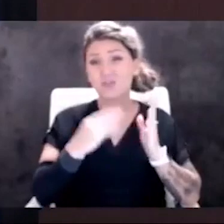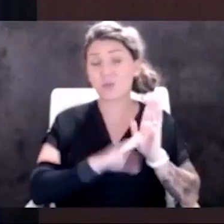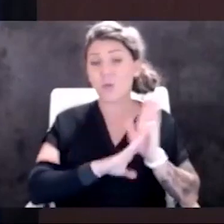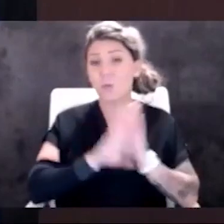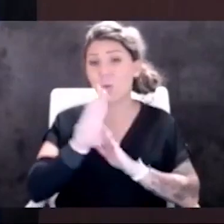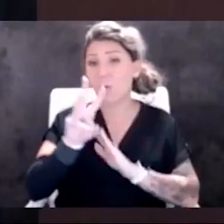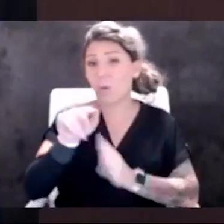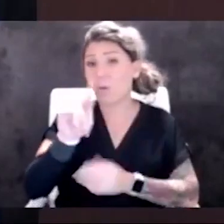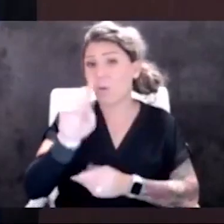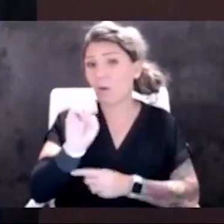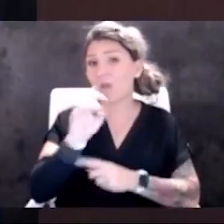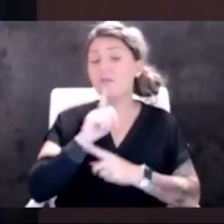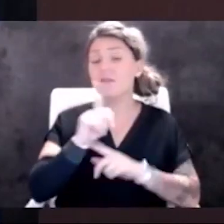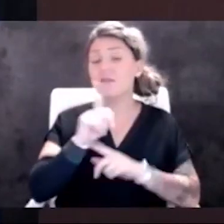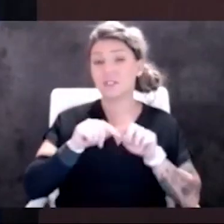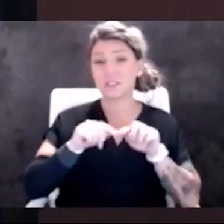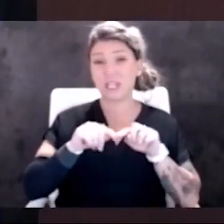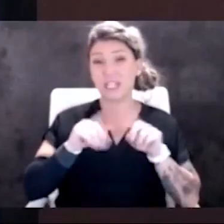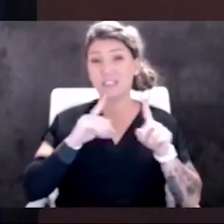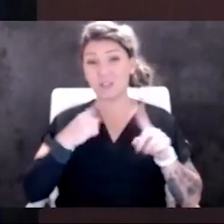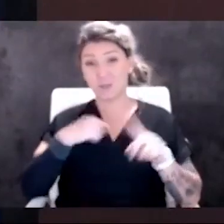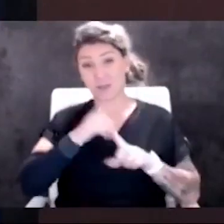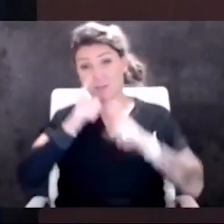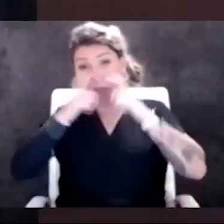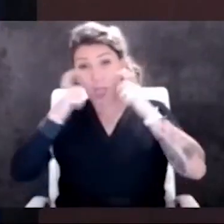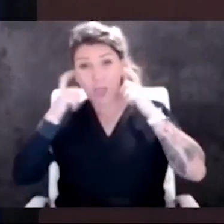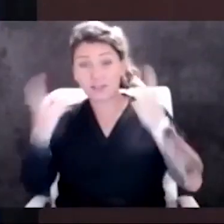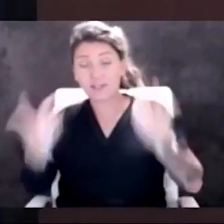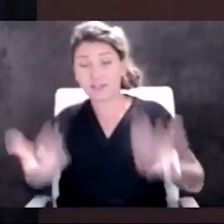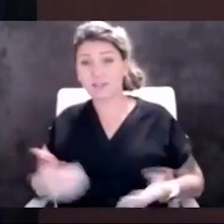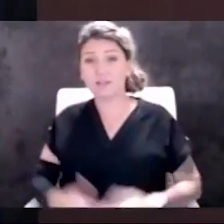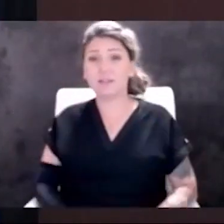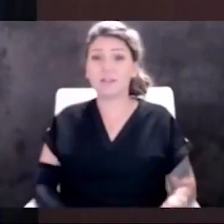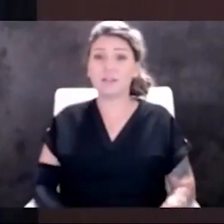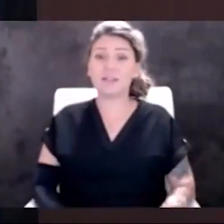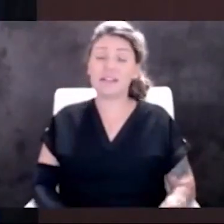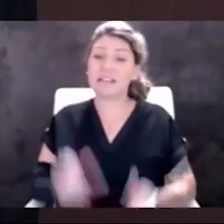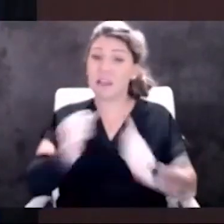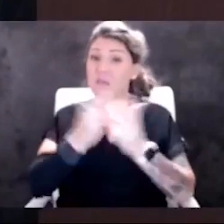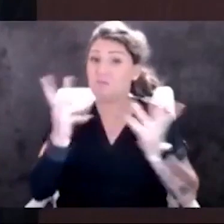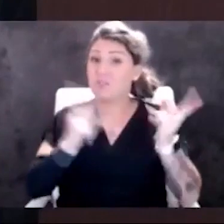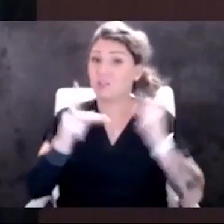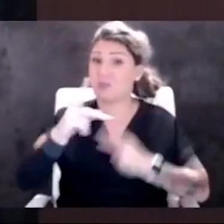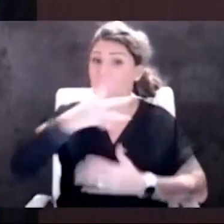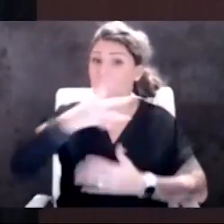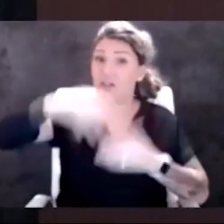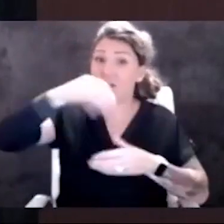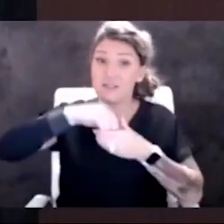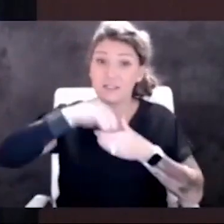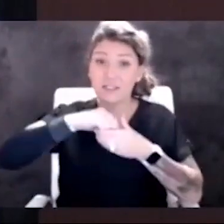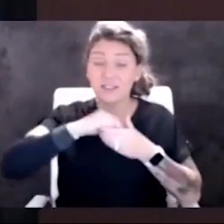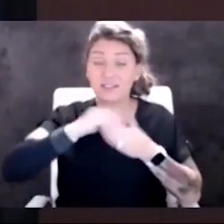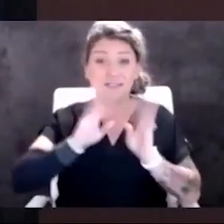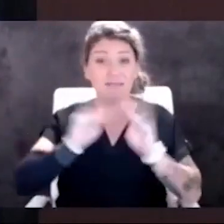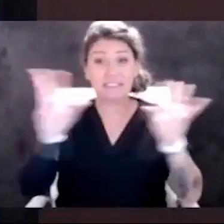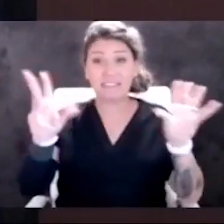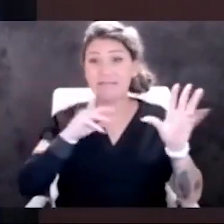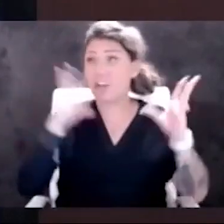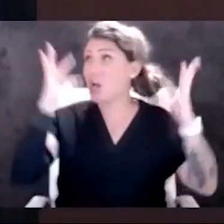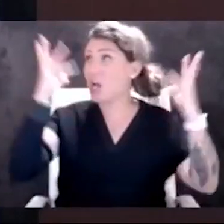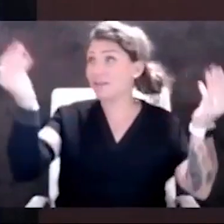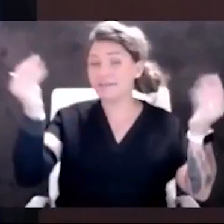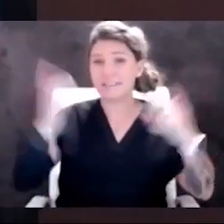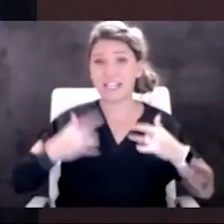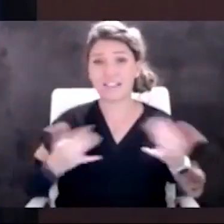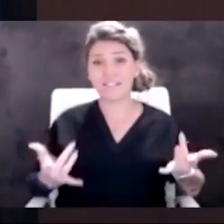different things, one of which, are we masking? How much are people gathering inside? I mean, increasingly clear that outside events are okay. It's the inside